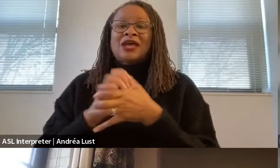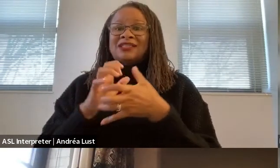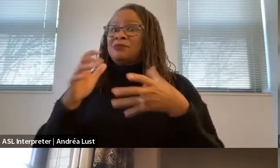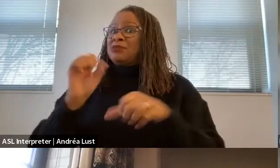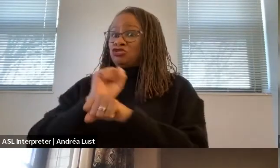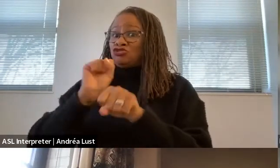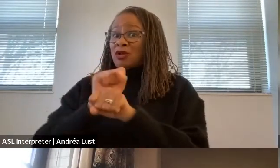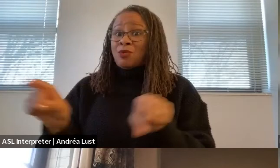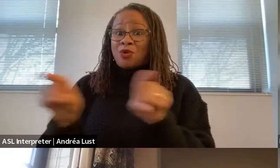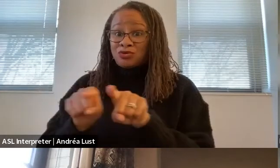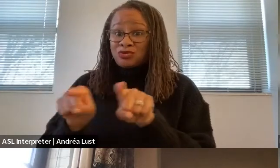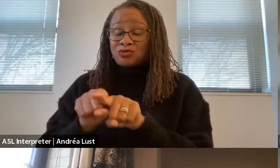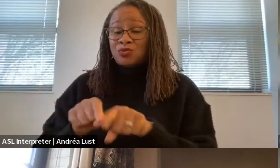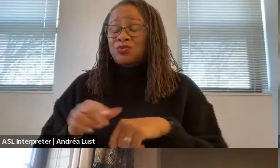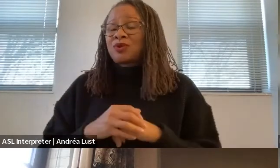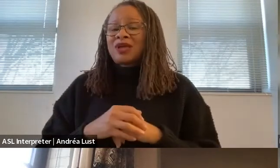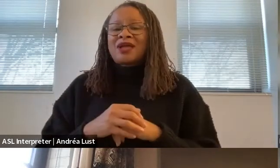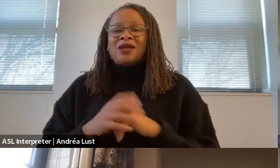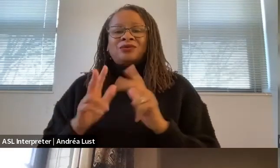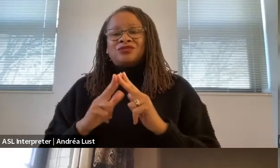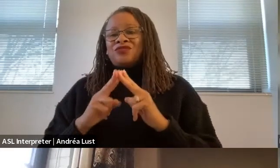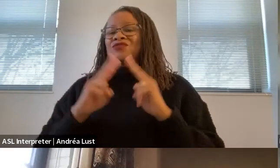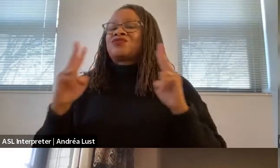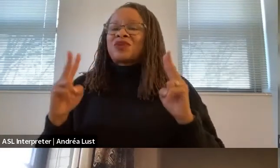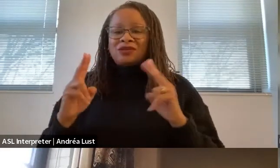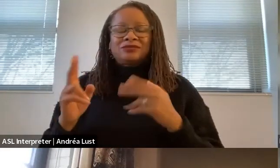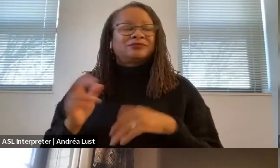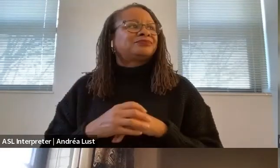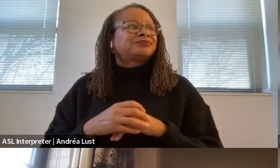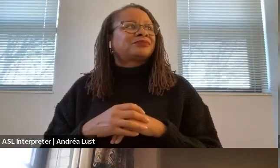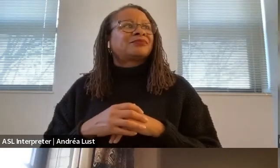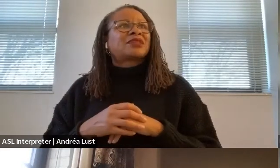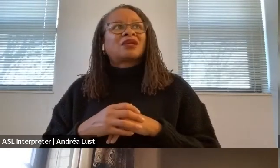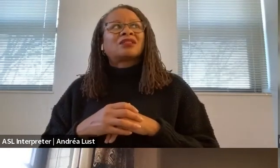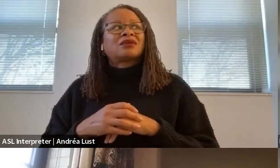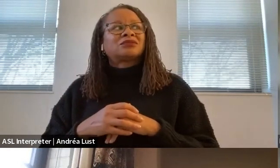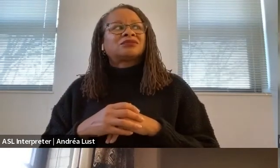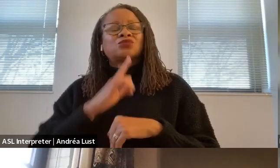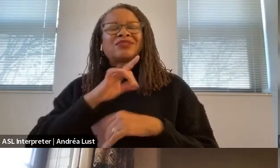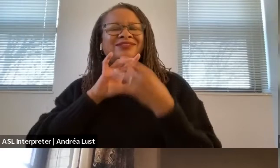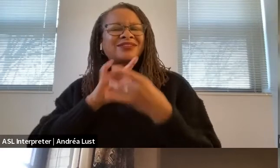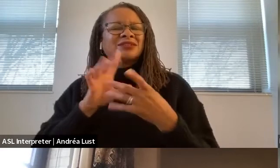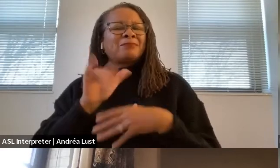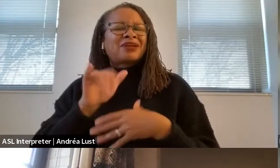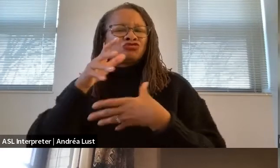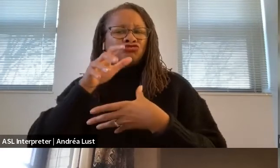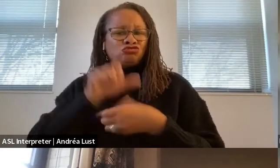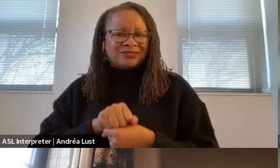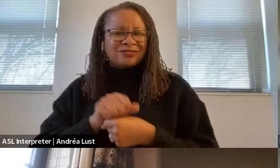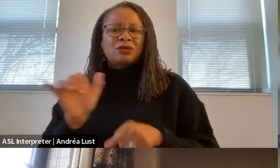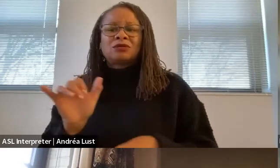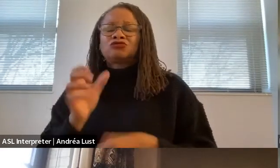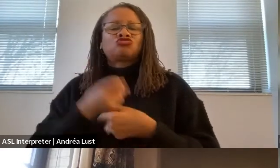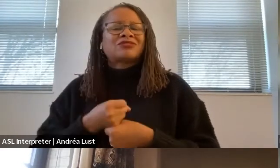well. And that was also about trust. You know, I think that like with neither of